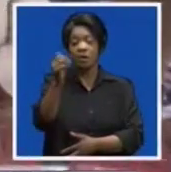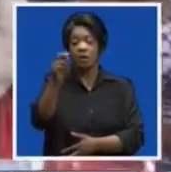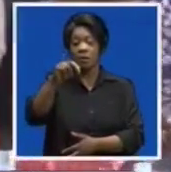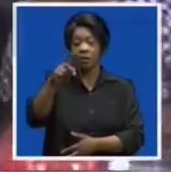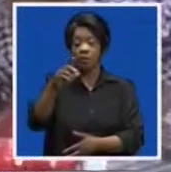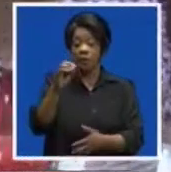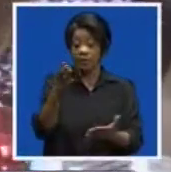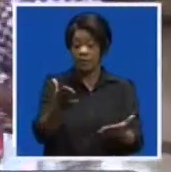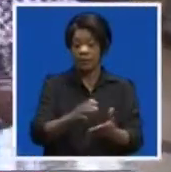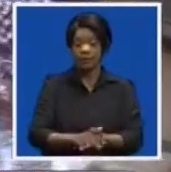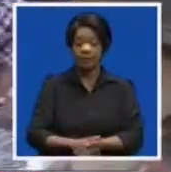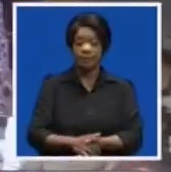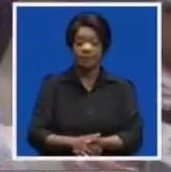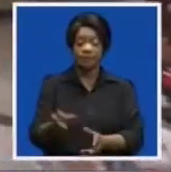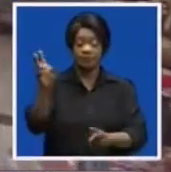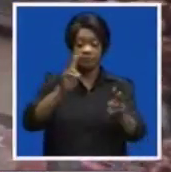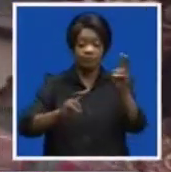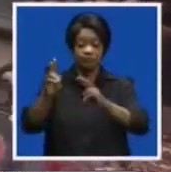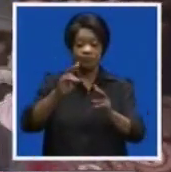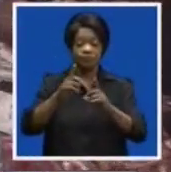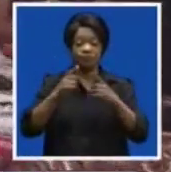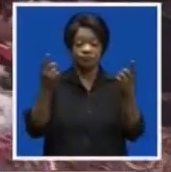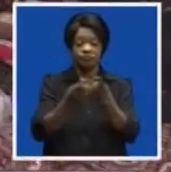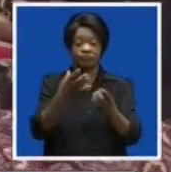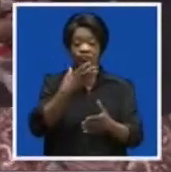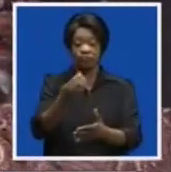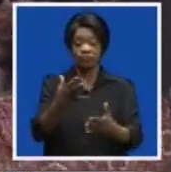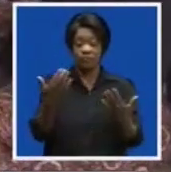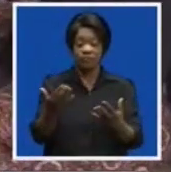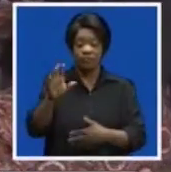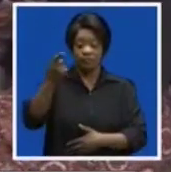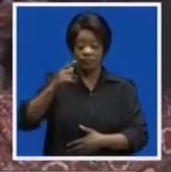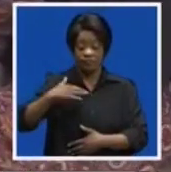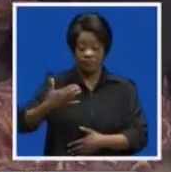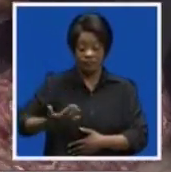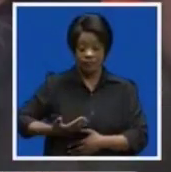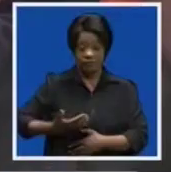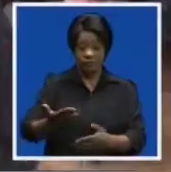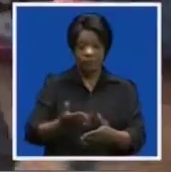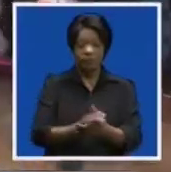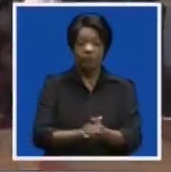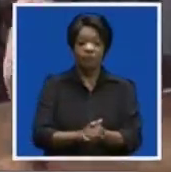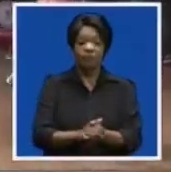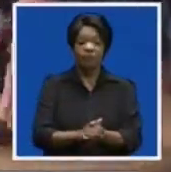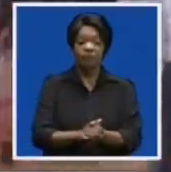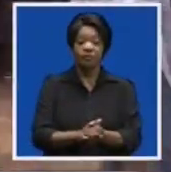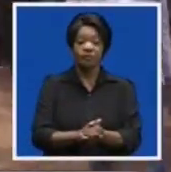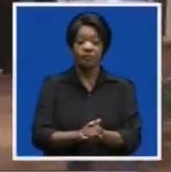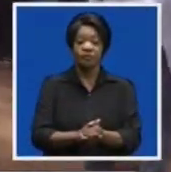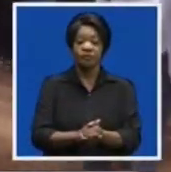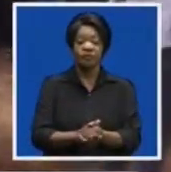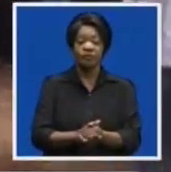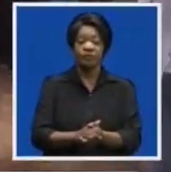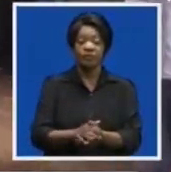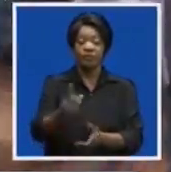Mombi. The First Lady also visited District Commissioner Velenas Moyo, who recently lost her father. Shupekile